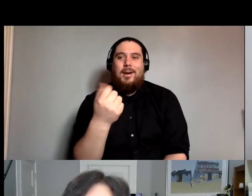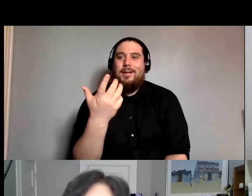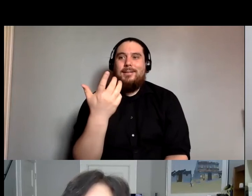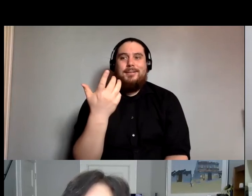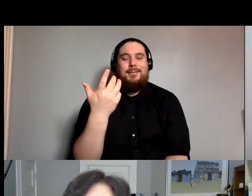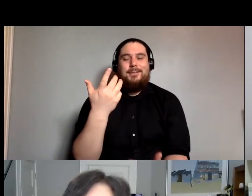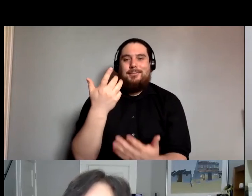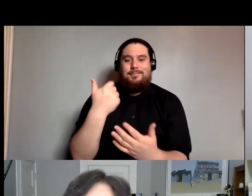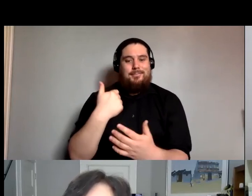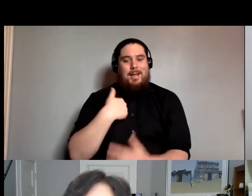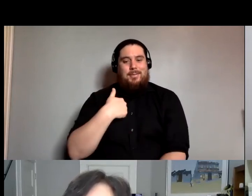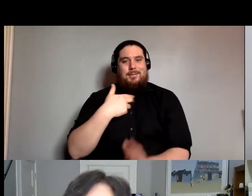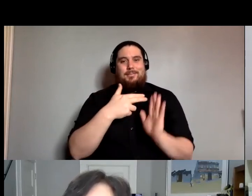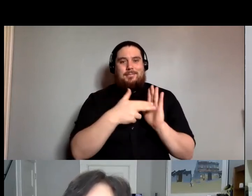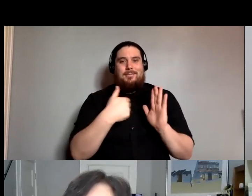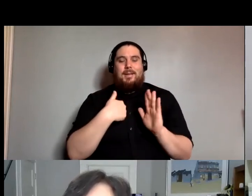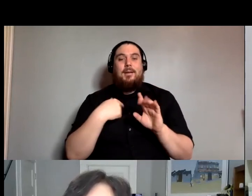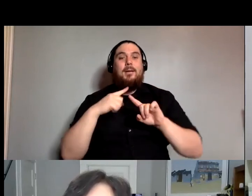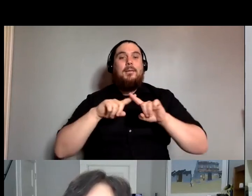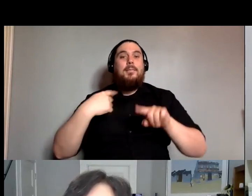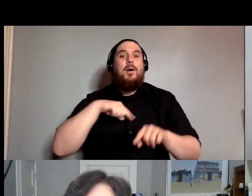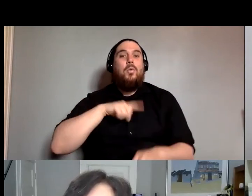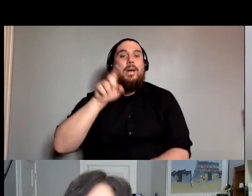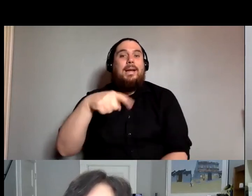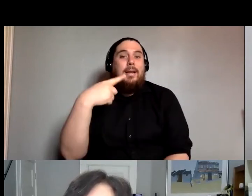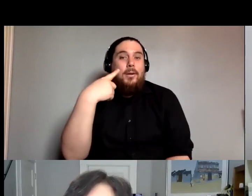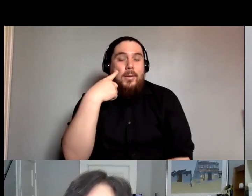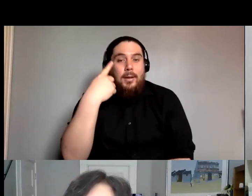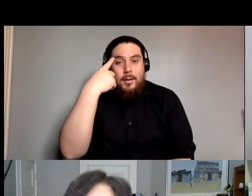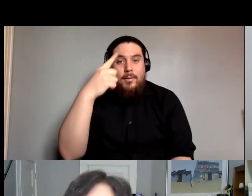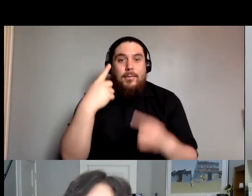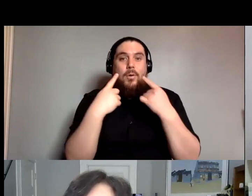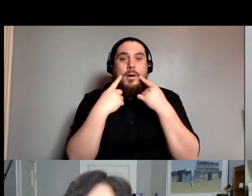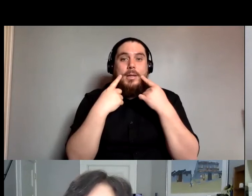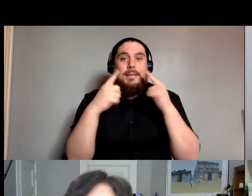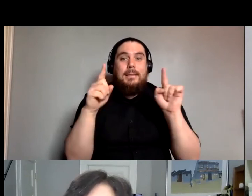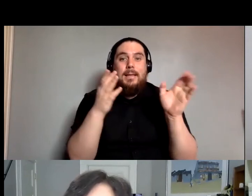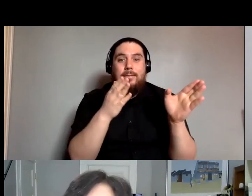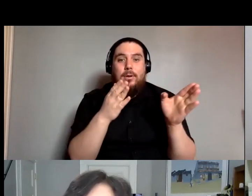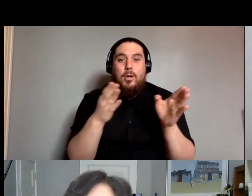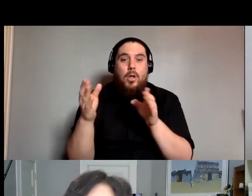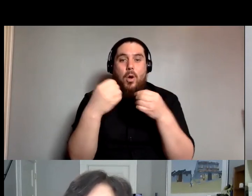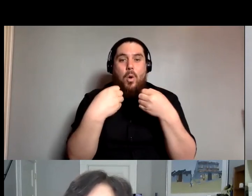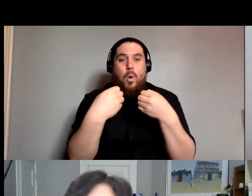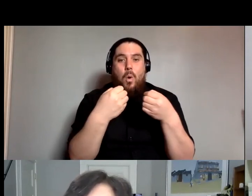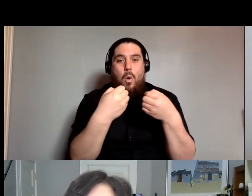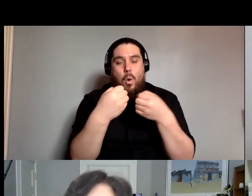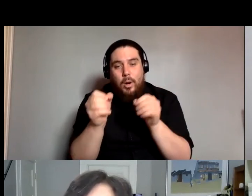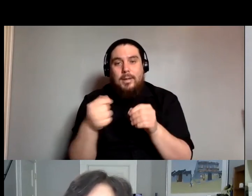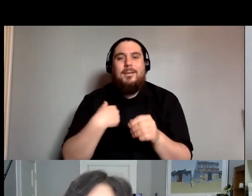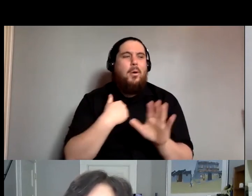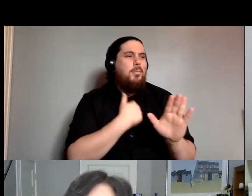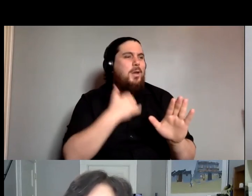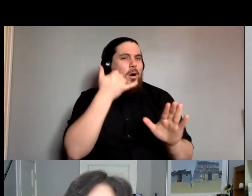And we need to be thinking that for really successful organizations, I do apologize,